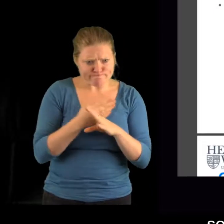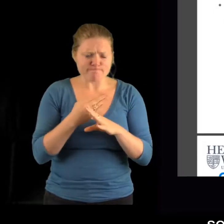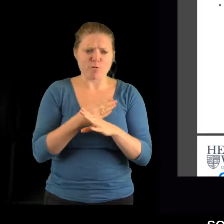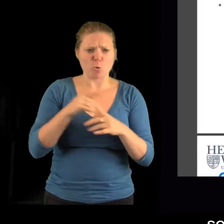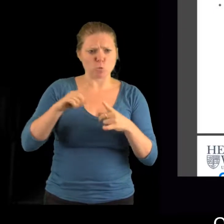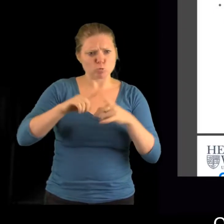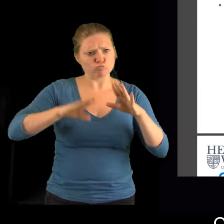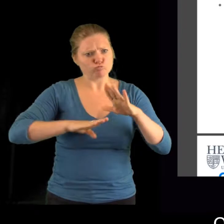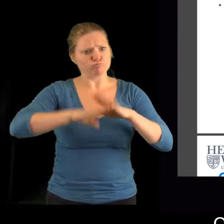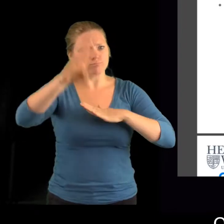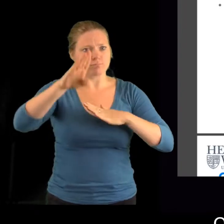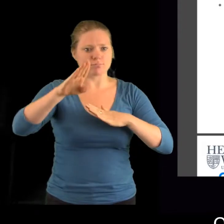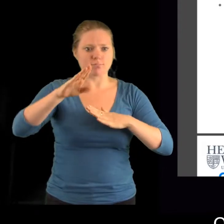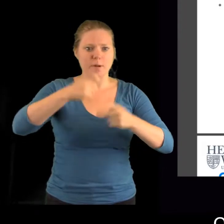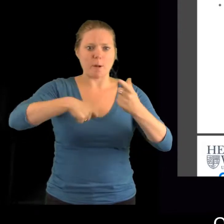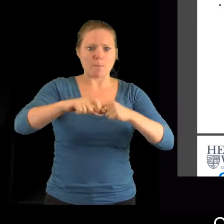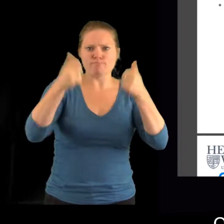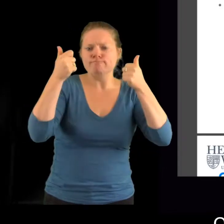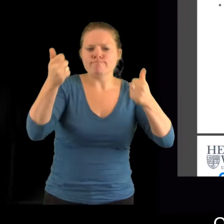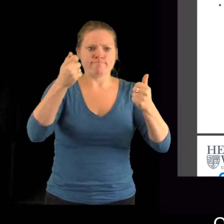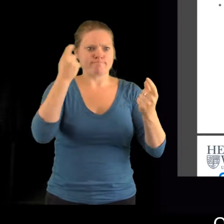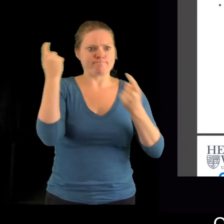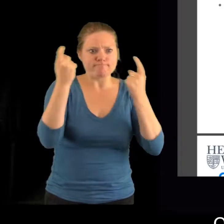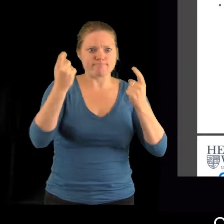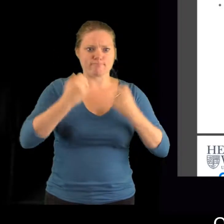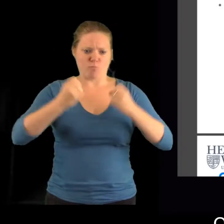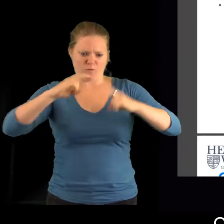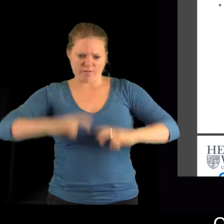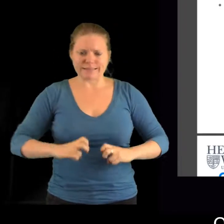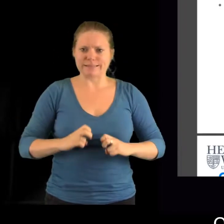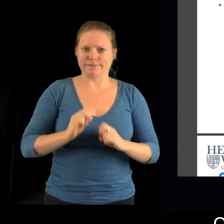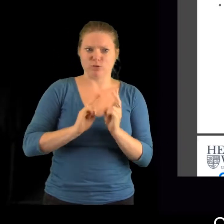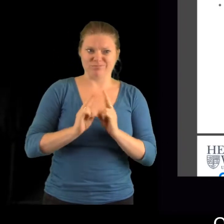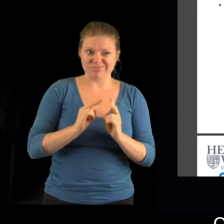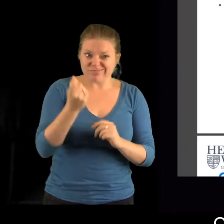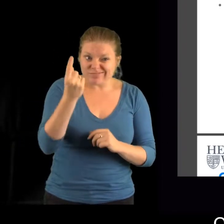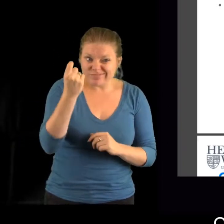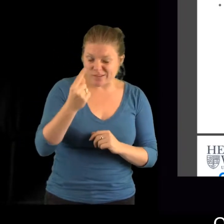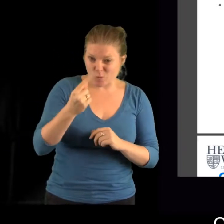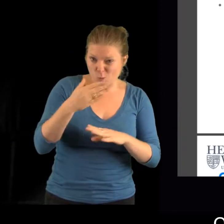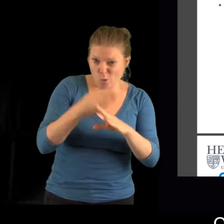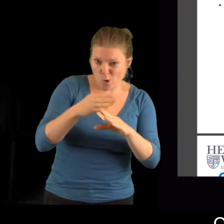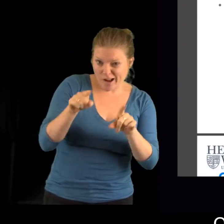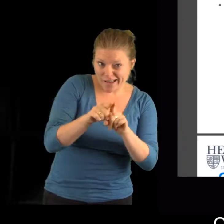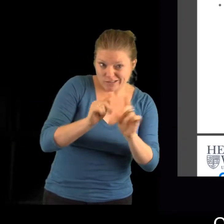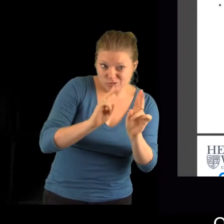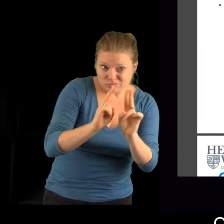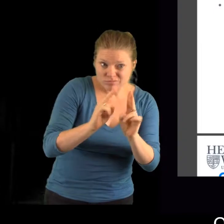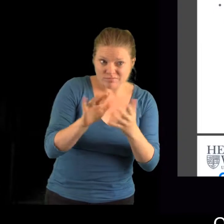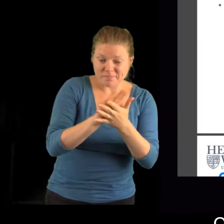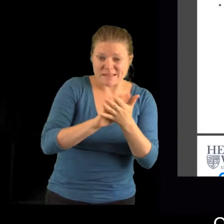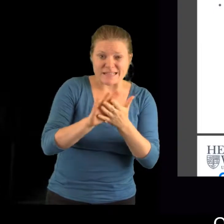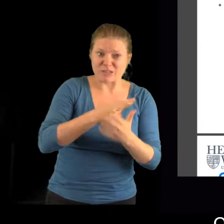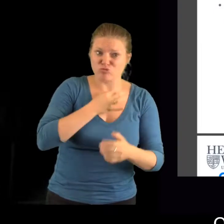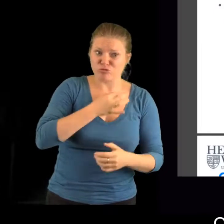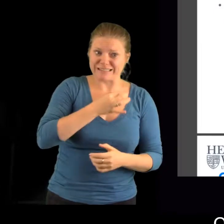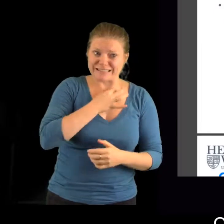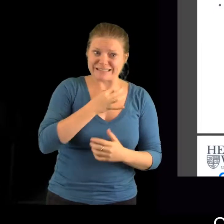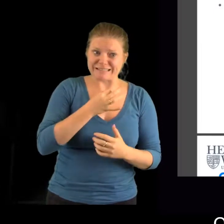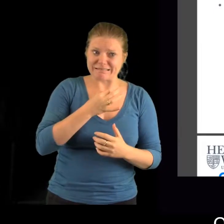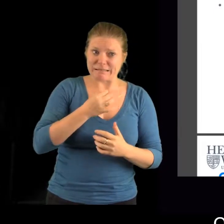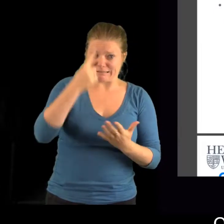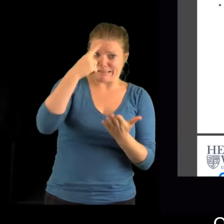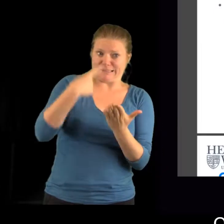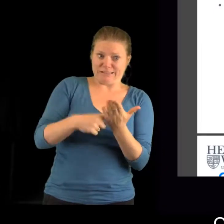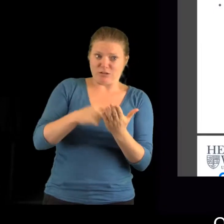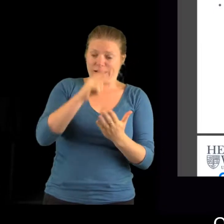interpreter. Our job has a lot of potential consequences. And it's not something we